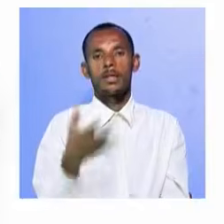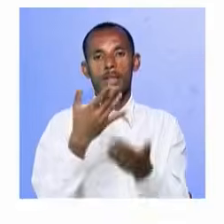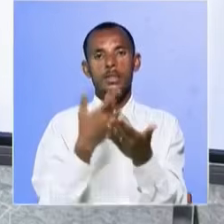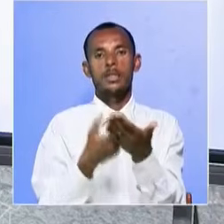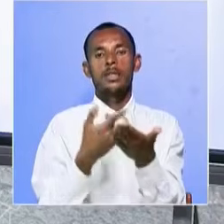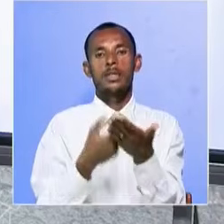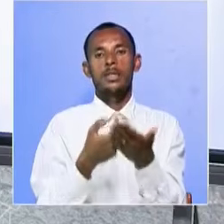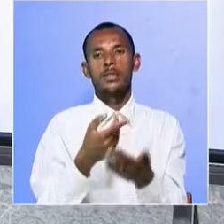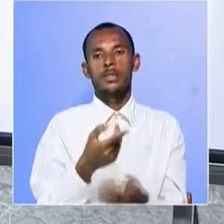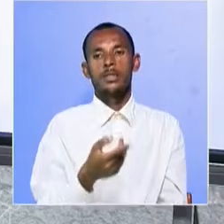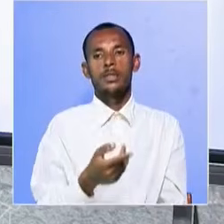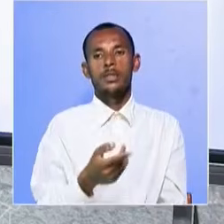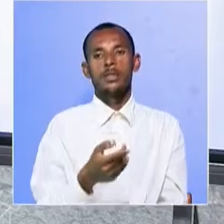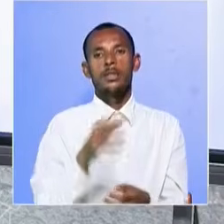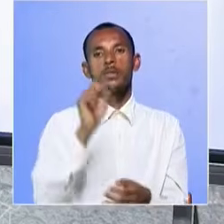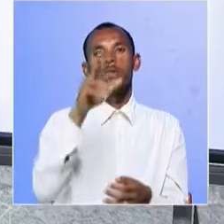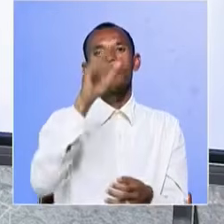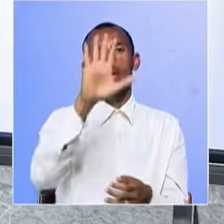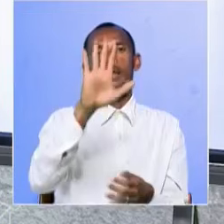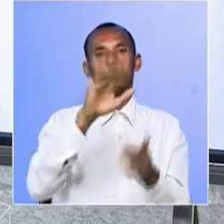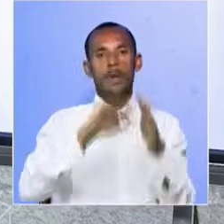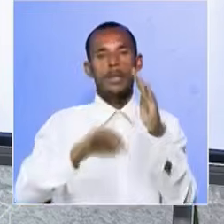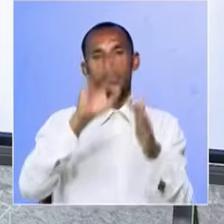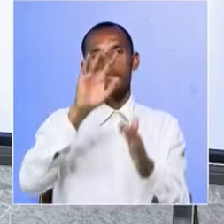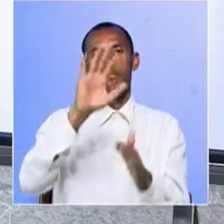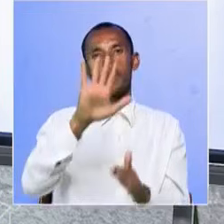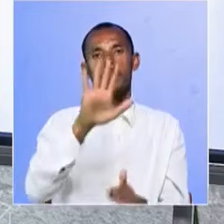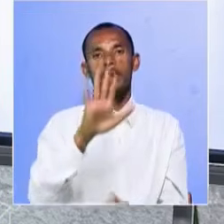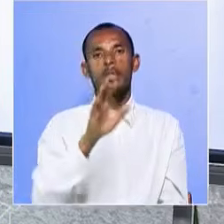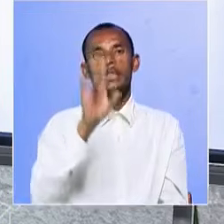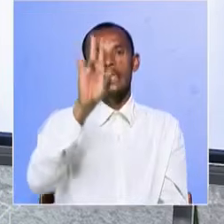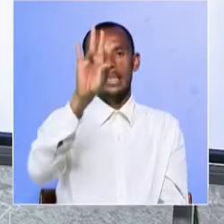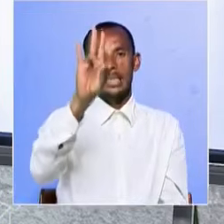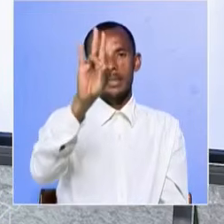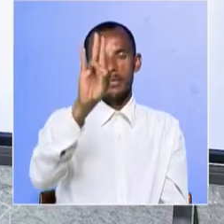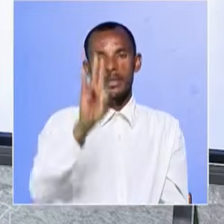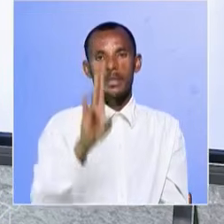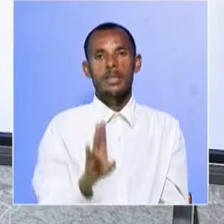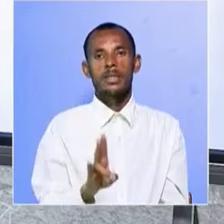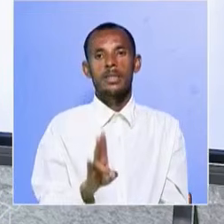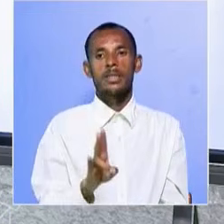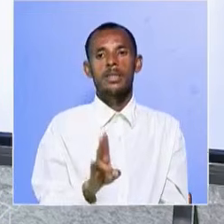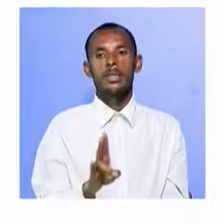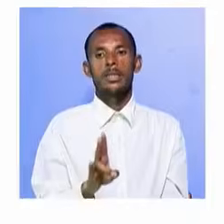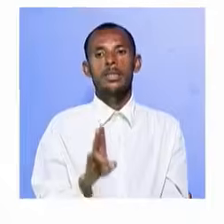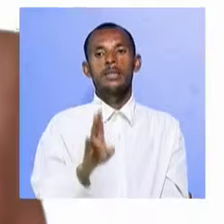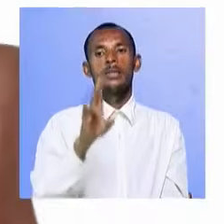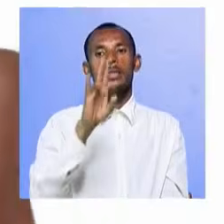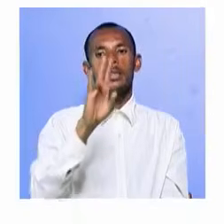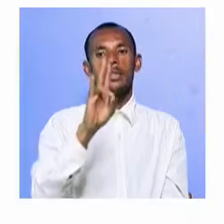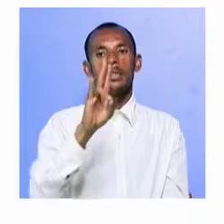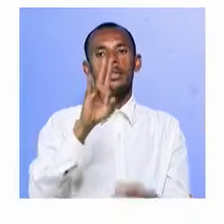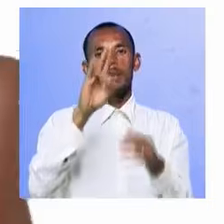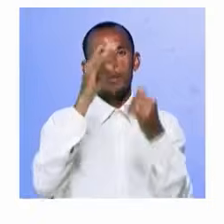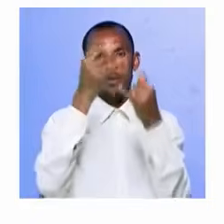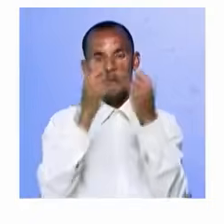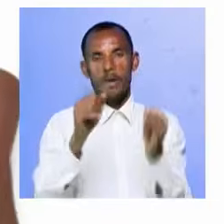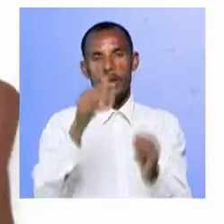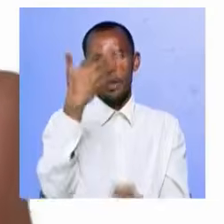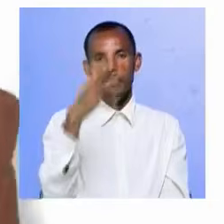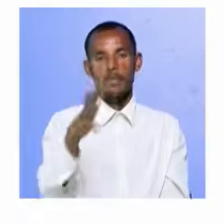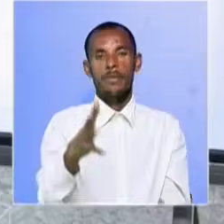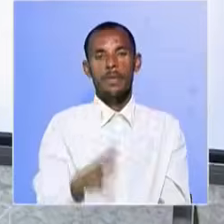This 12 minus 5 is 7, so the result becomes 7 over